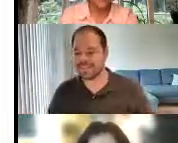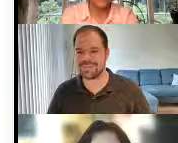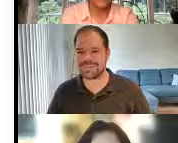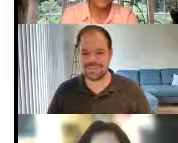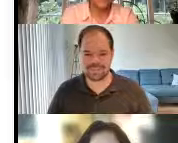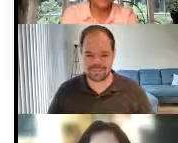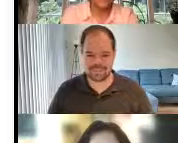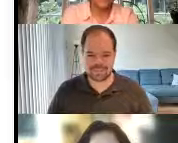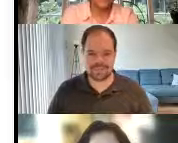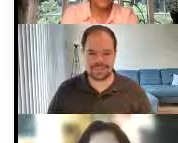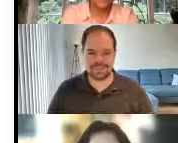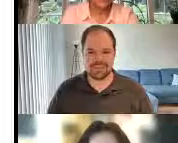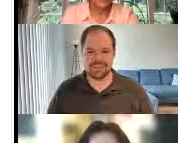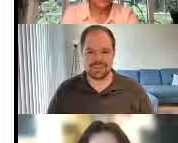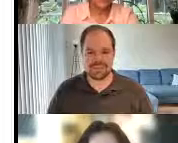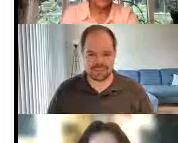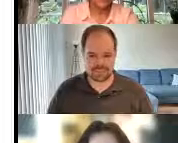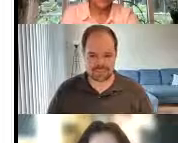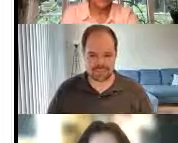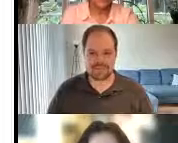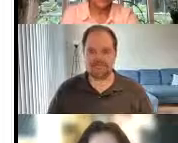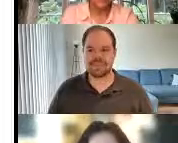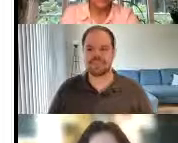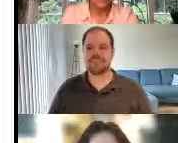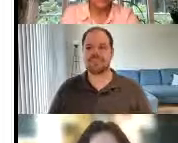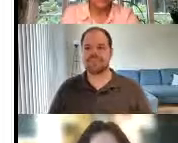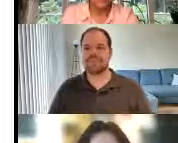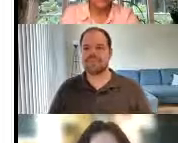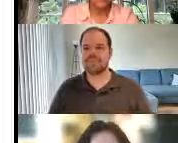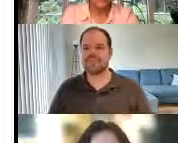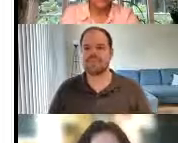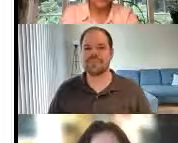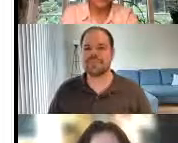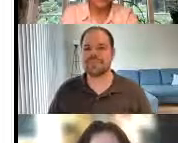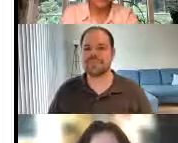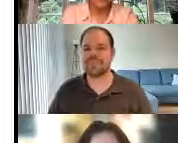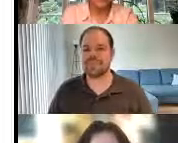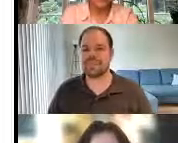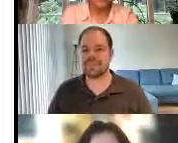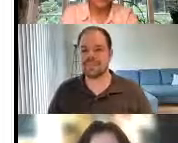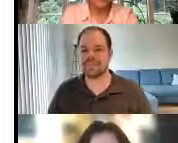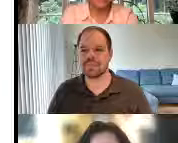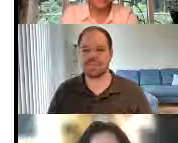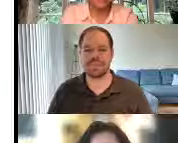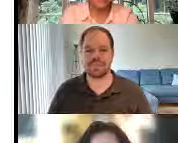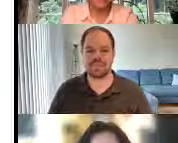end. I'll make sure to send this PowerPoint out to everybody, so if you do have more questions or want to reference it, you can.